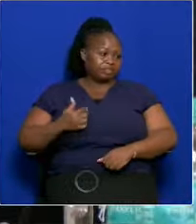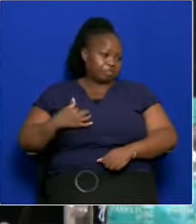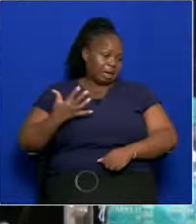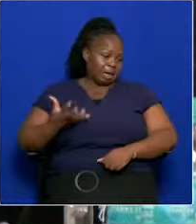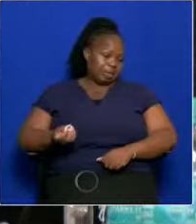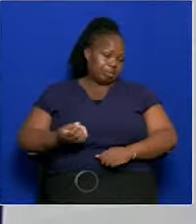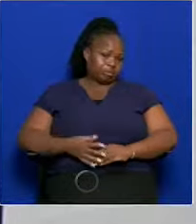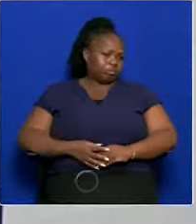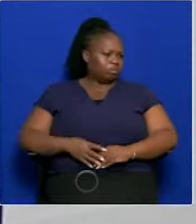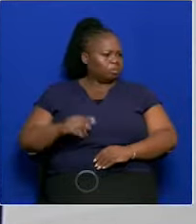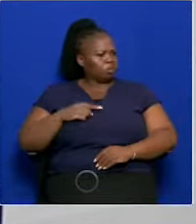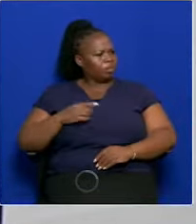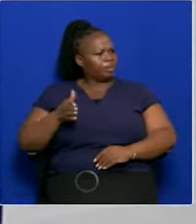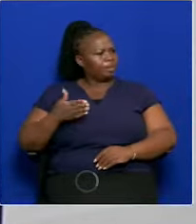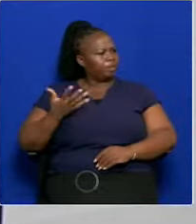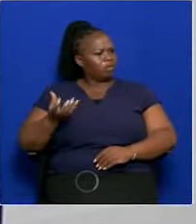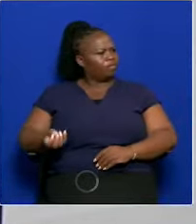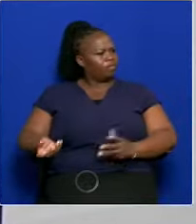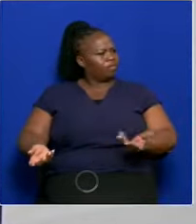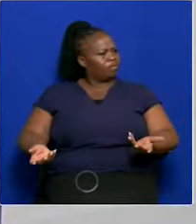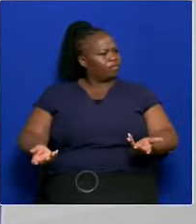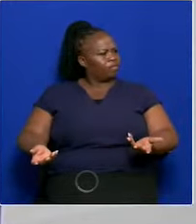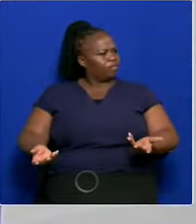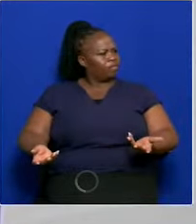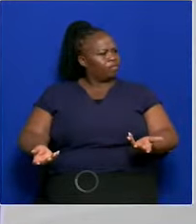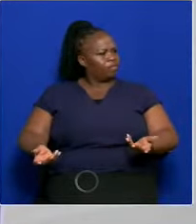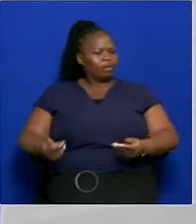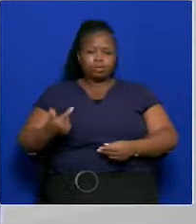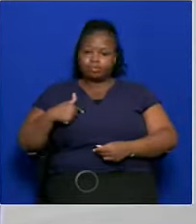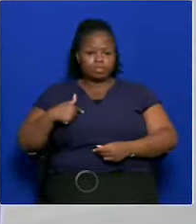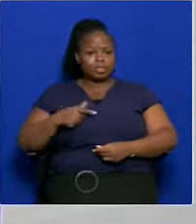you? As I indicated on my statement,